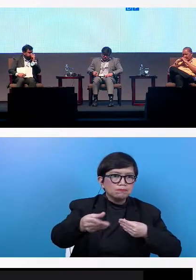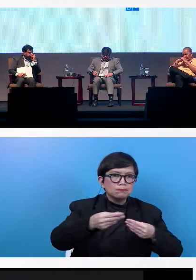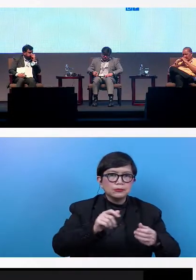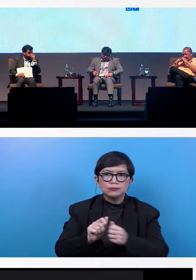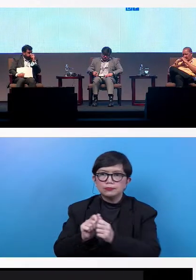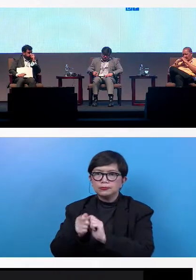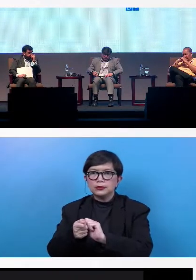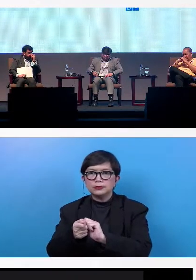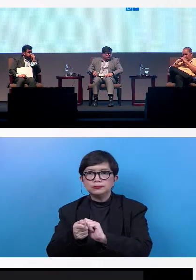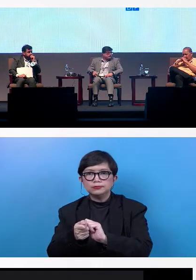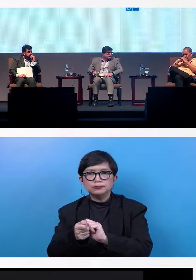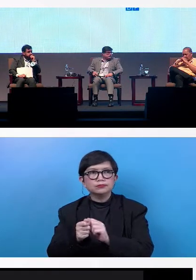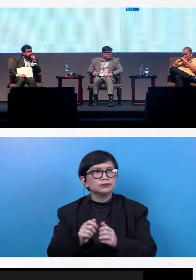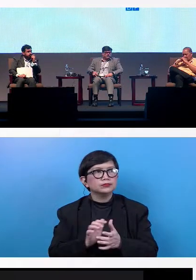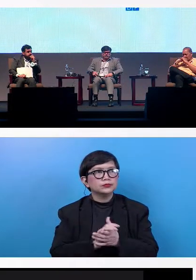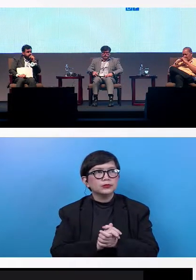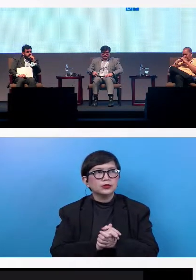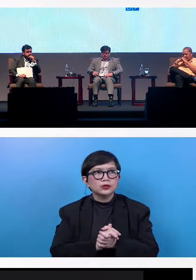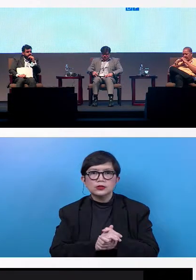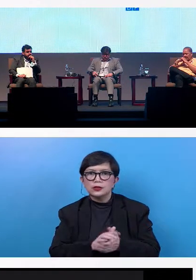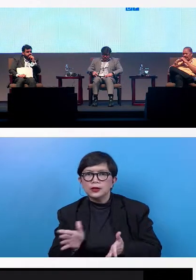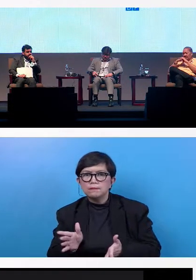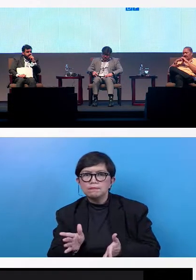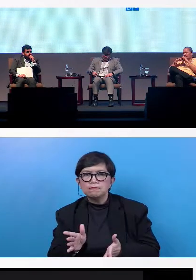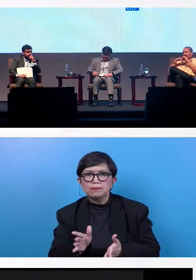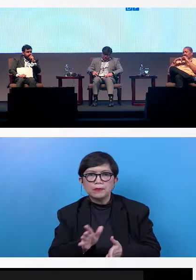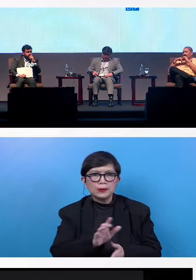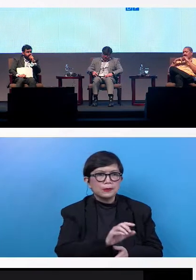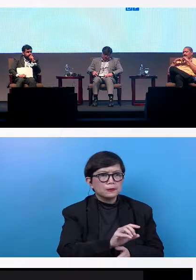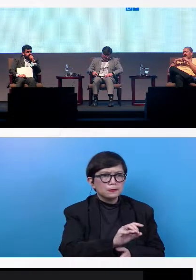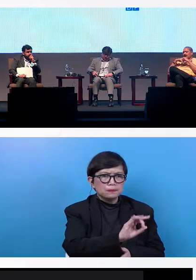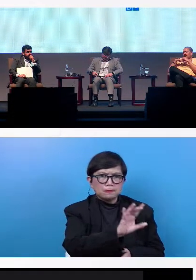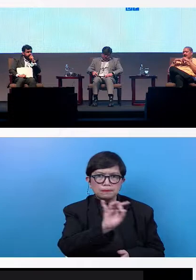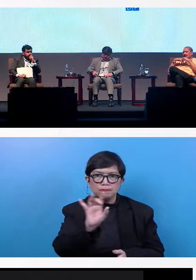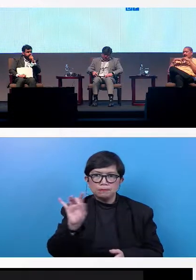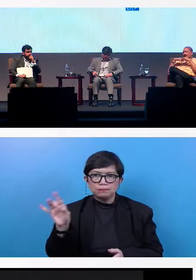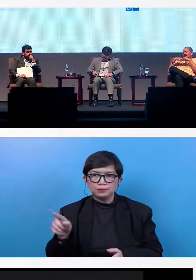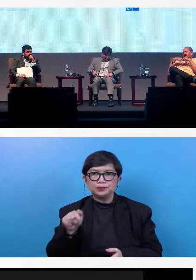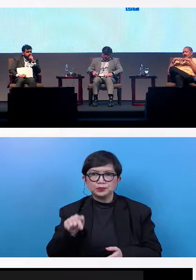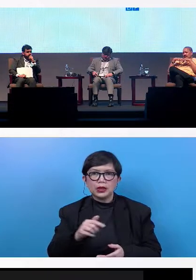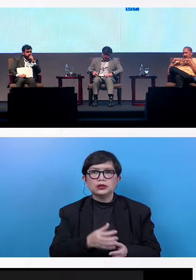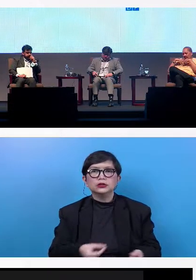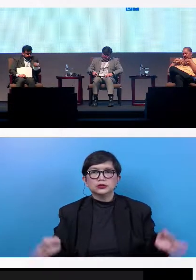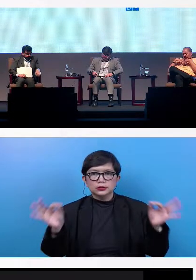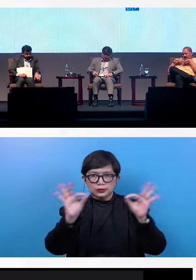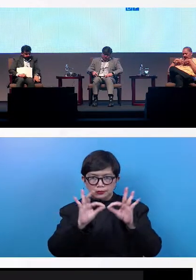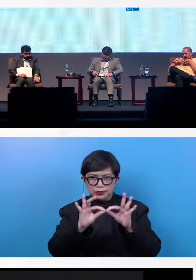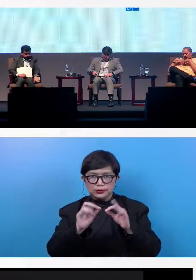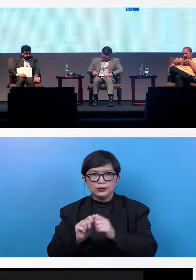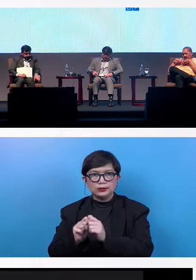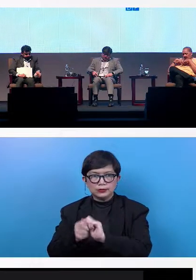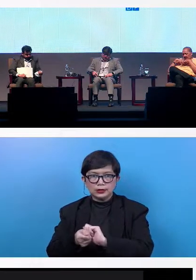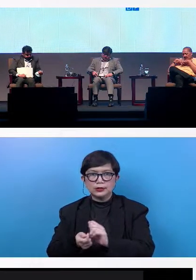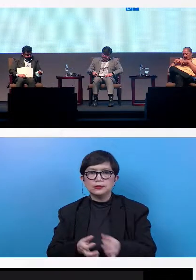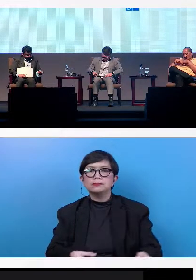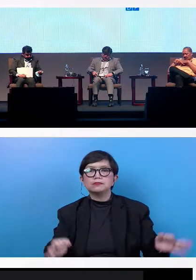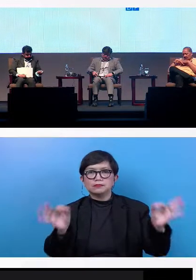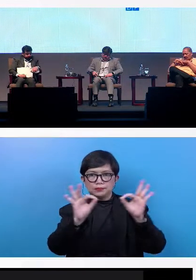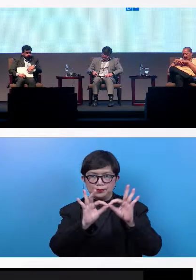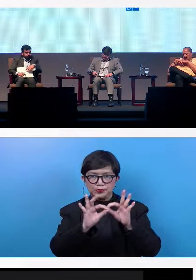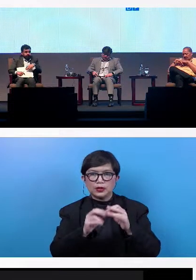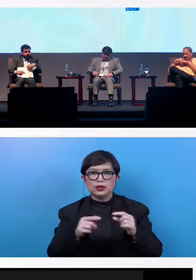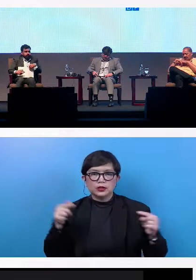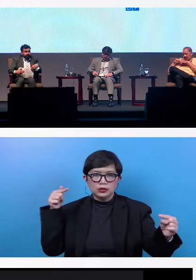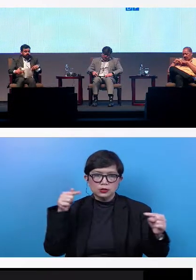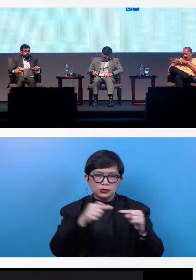a very important and a key tool for understanding the resilience of infrastructure on the ground. And